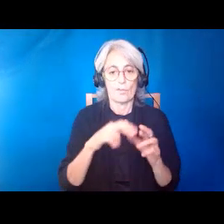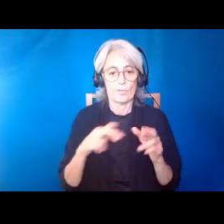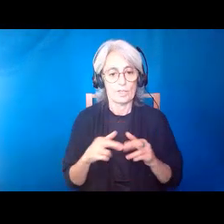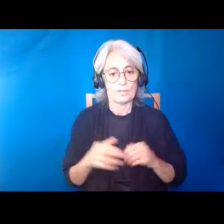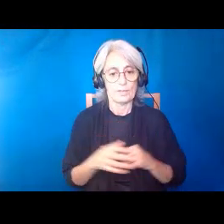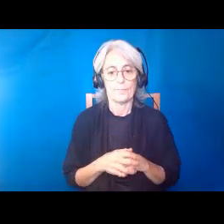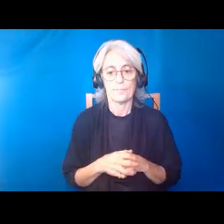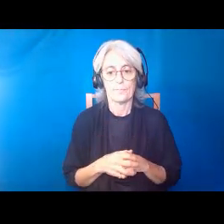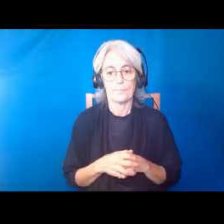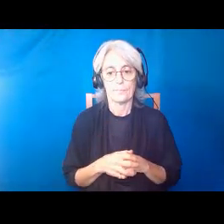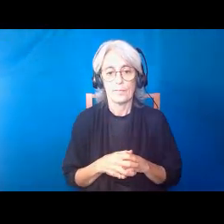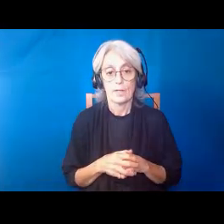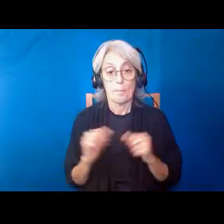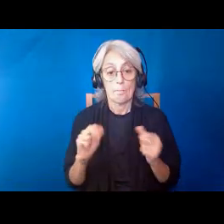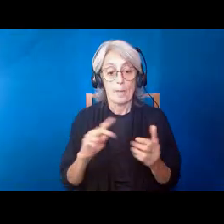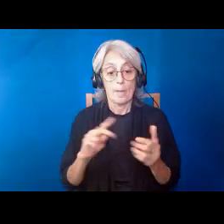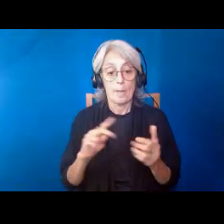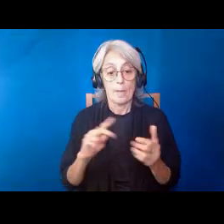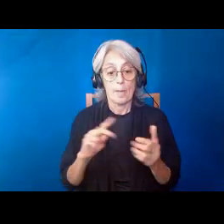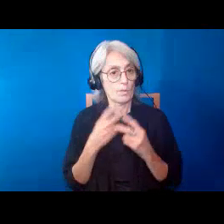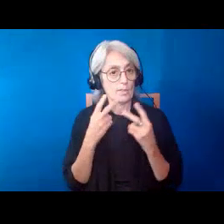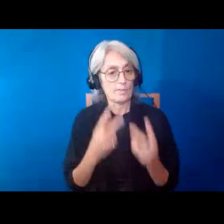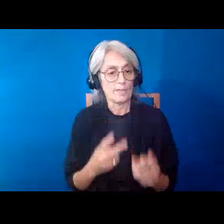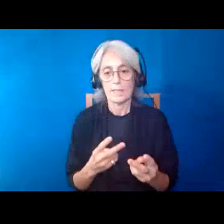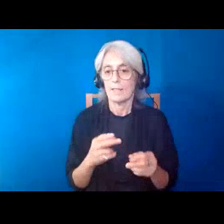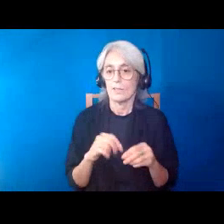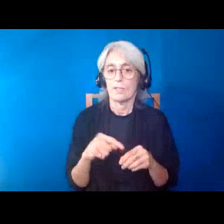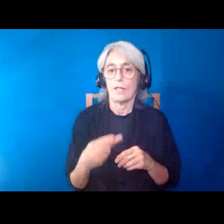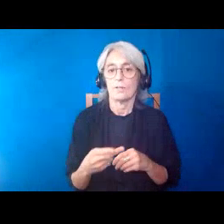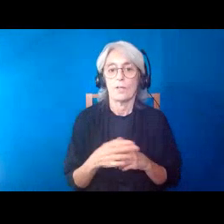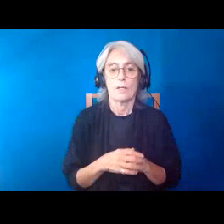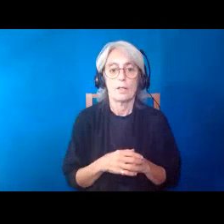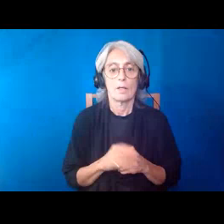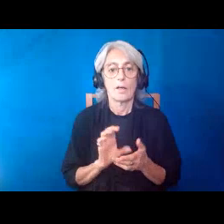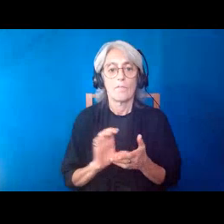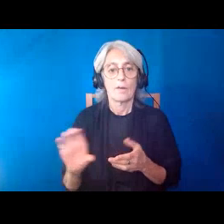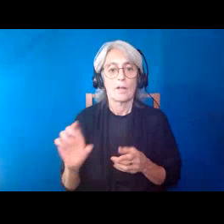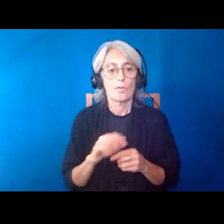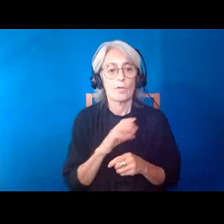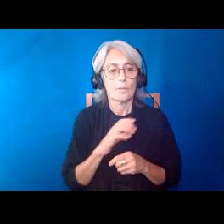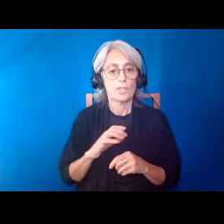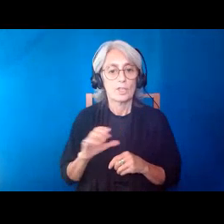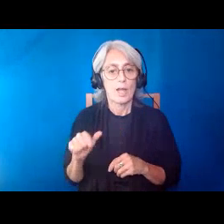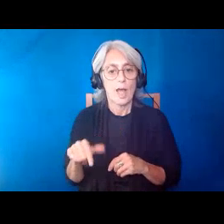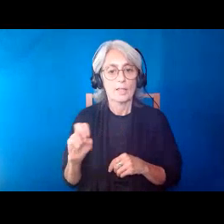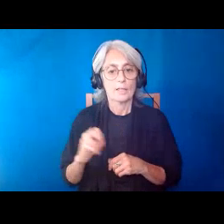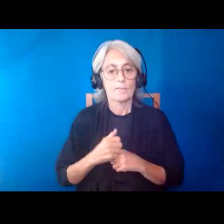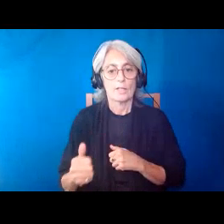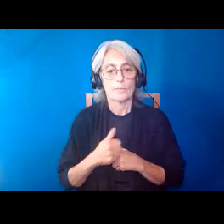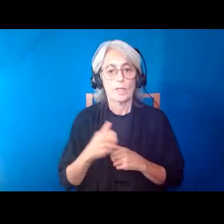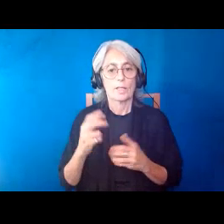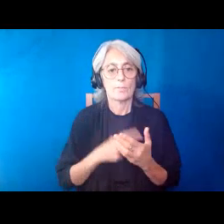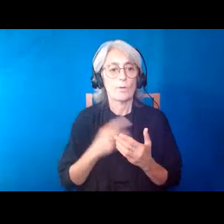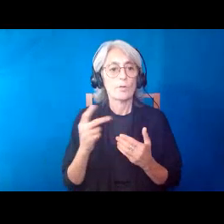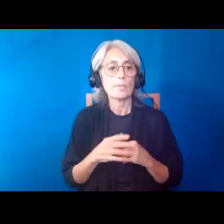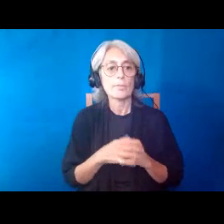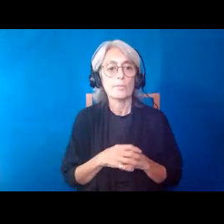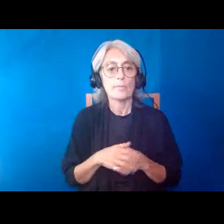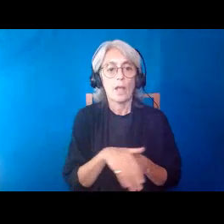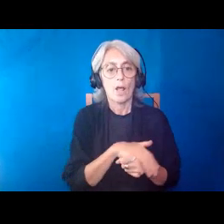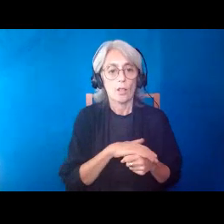of the projects we visited during the town hall were funded through the Commission's Active Transportation Program and Local